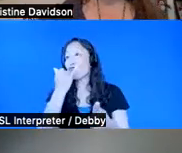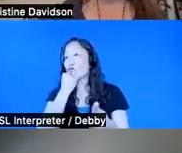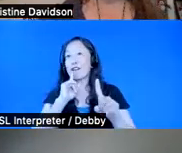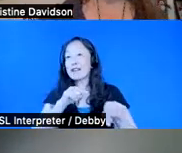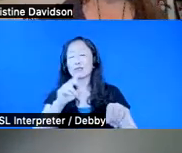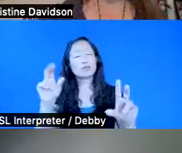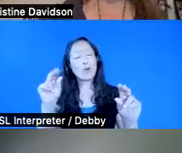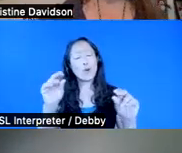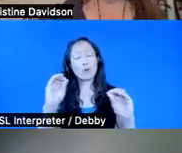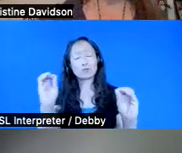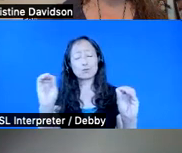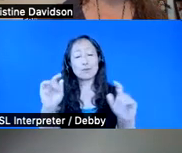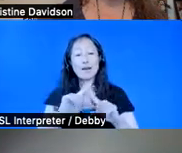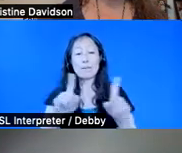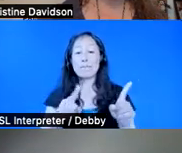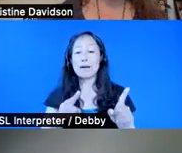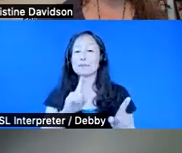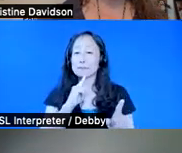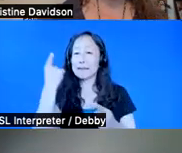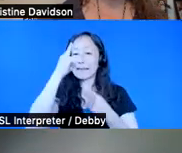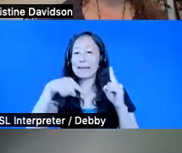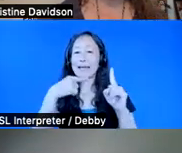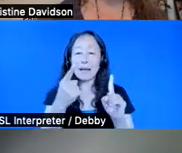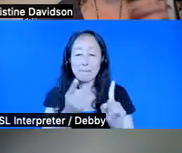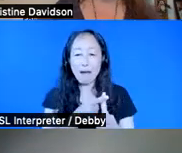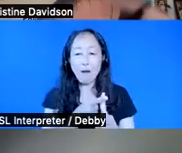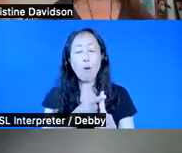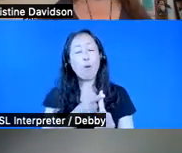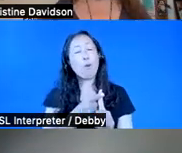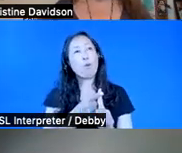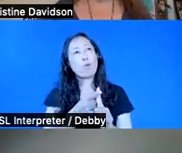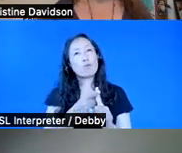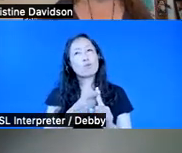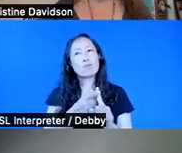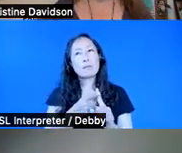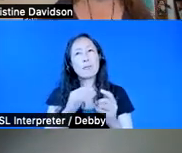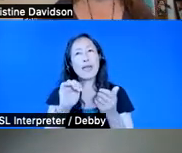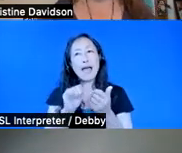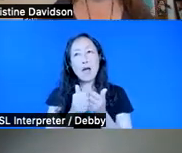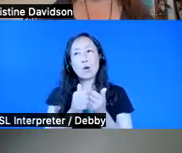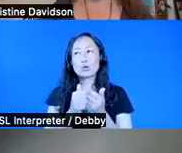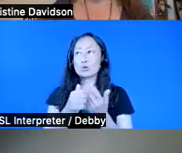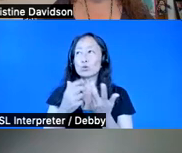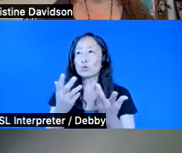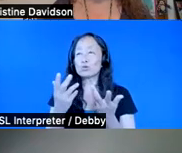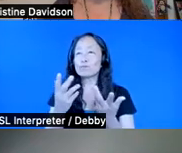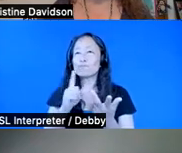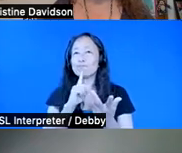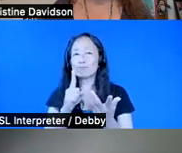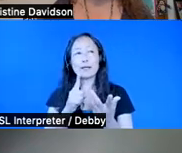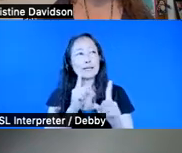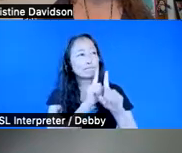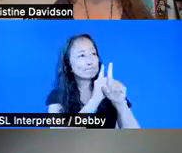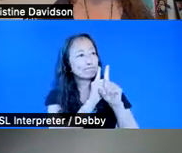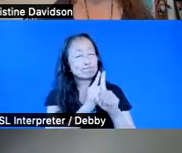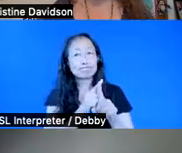door, stand in bias supported survivor. So let's take a break, get some food